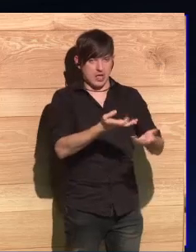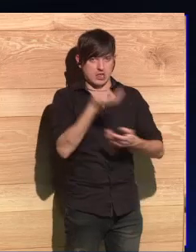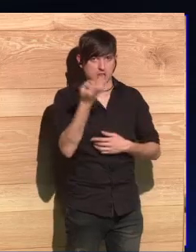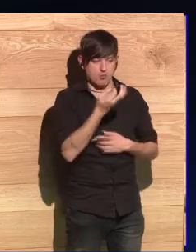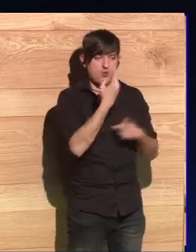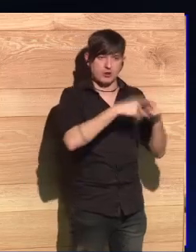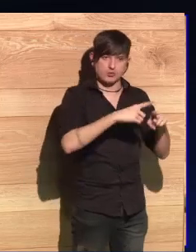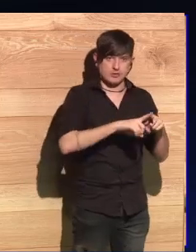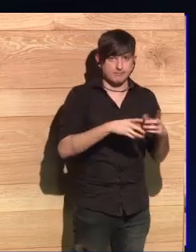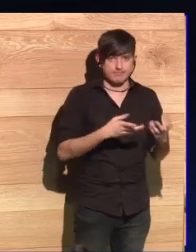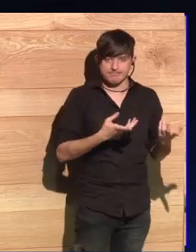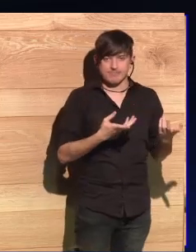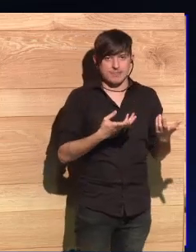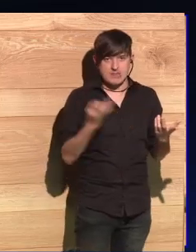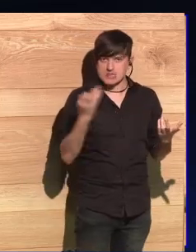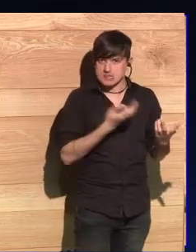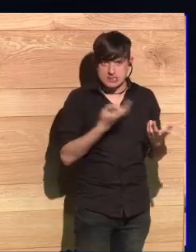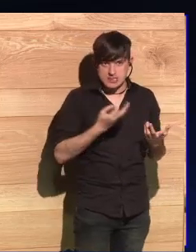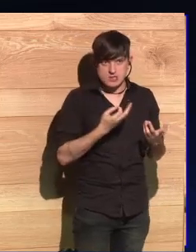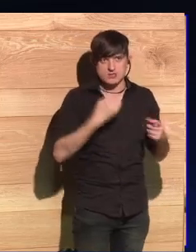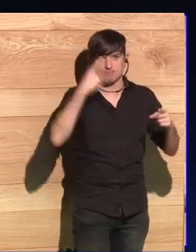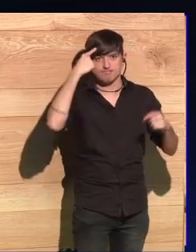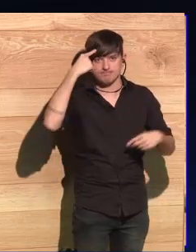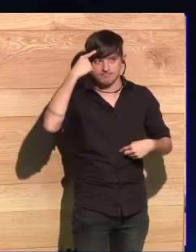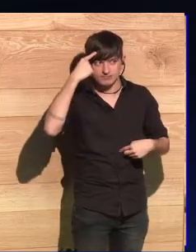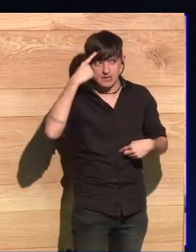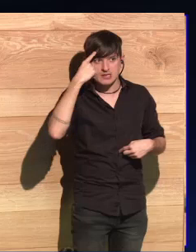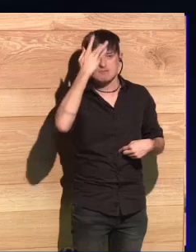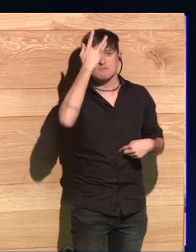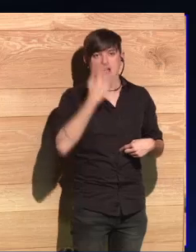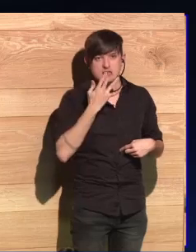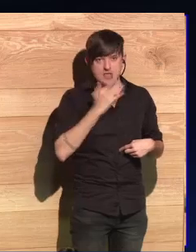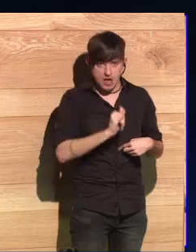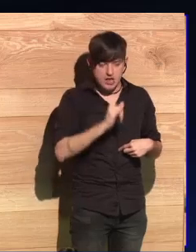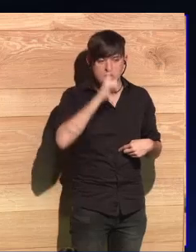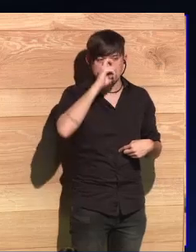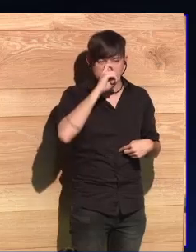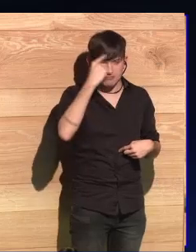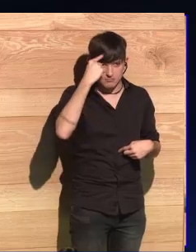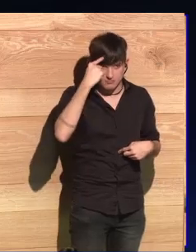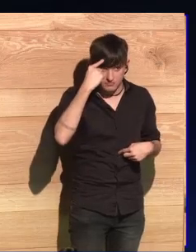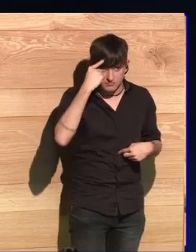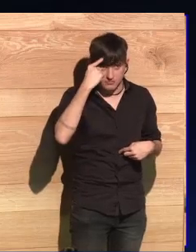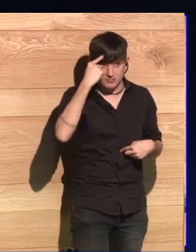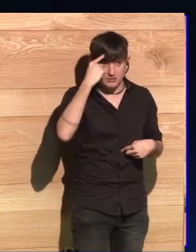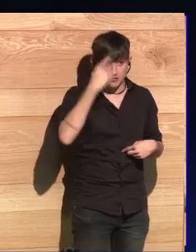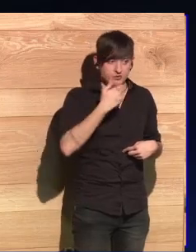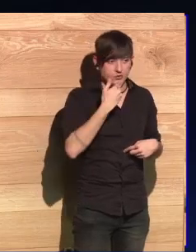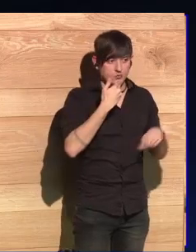light. Well, there is something that I can't help. I have those